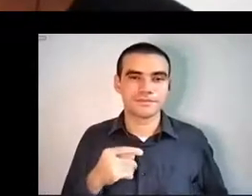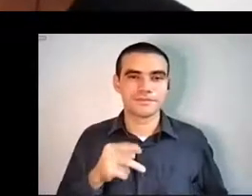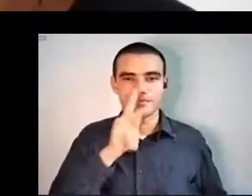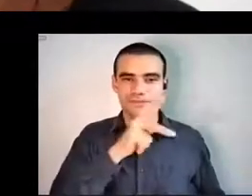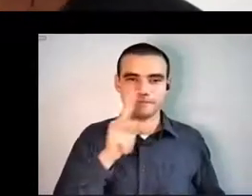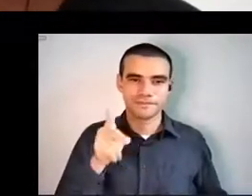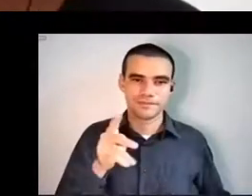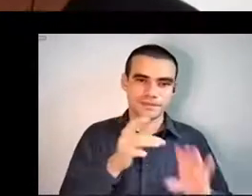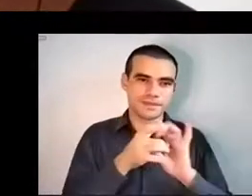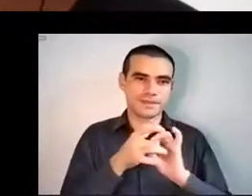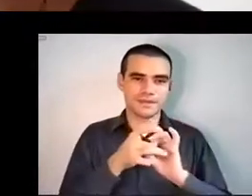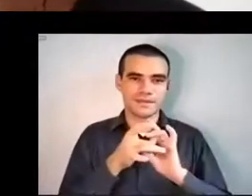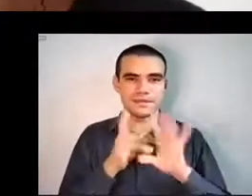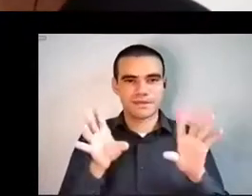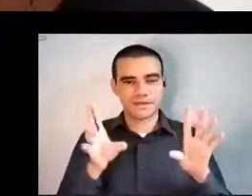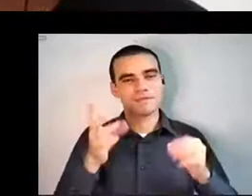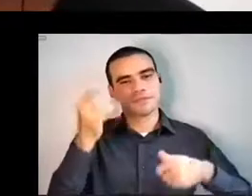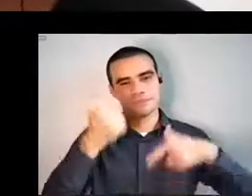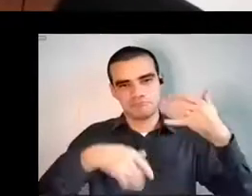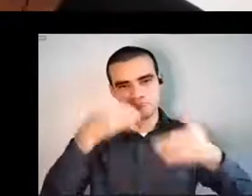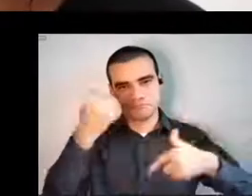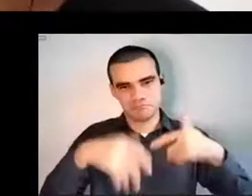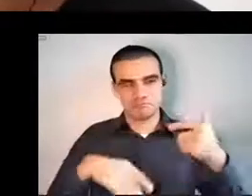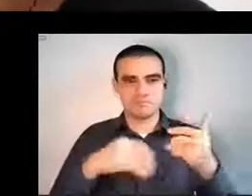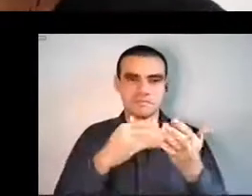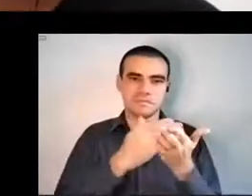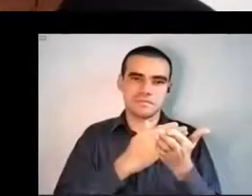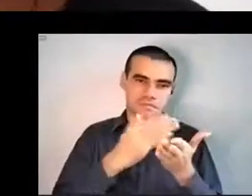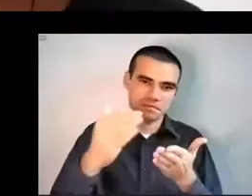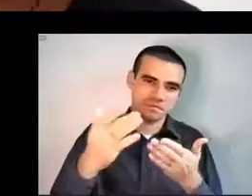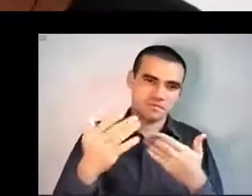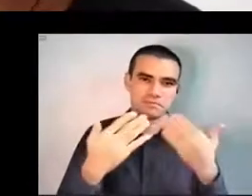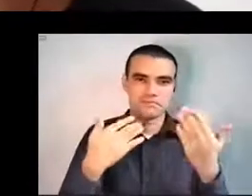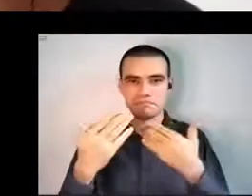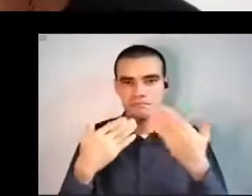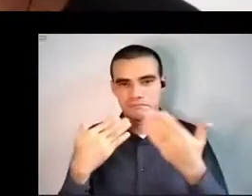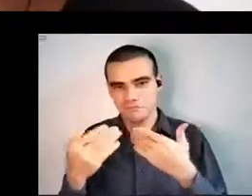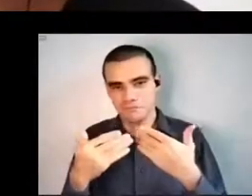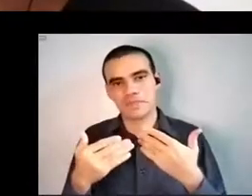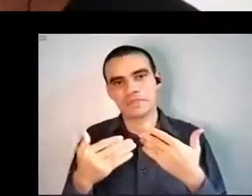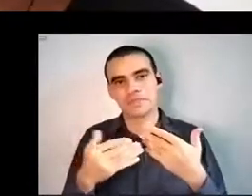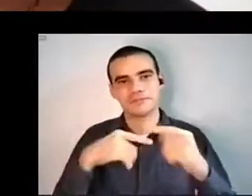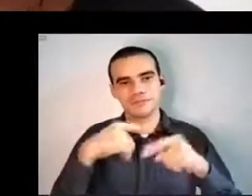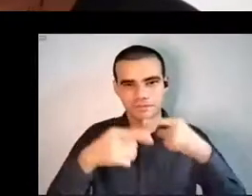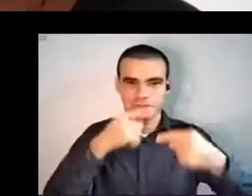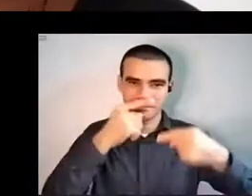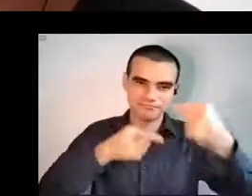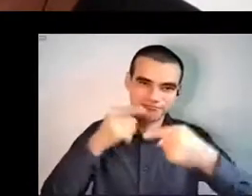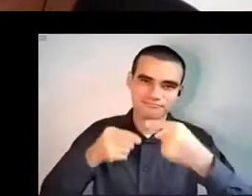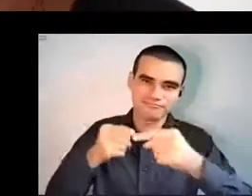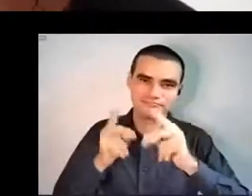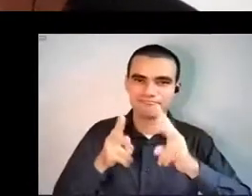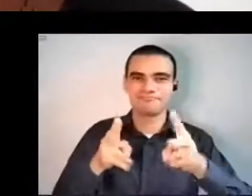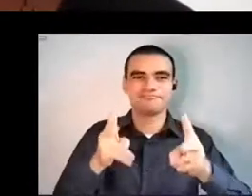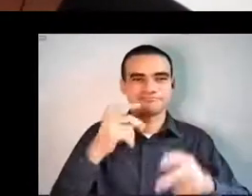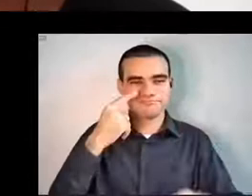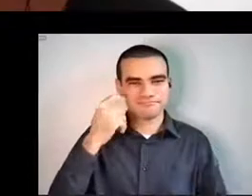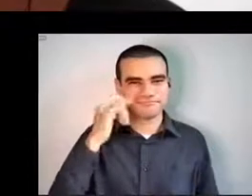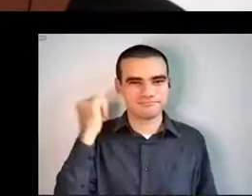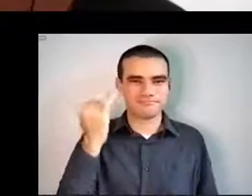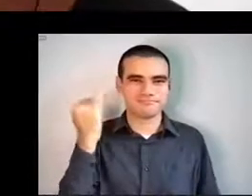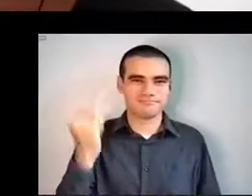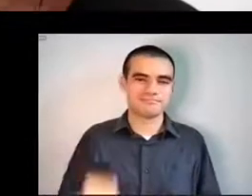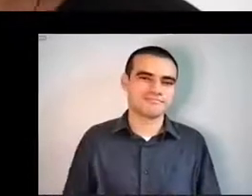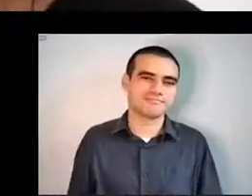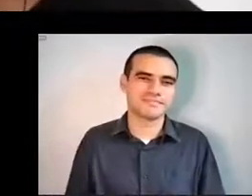call him now. The floor is yours. You can make your comments and ask questions so we can discuss about this